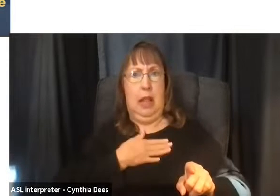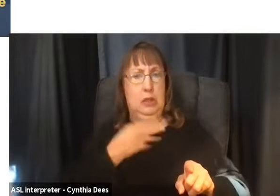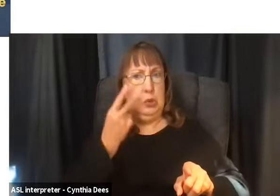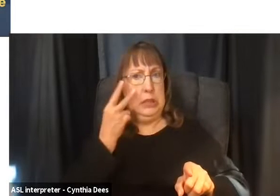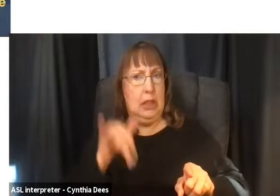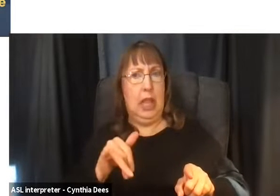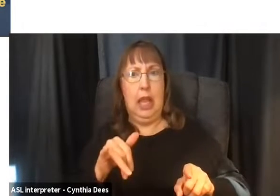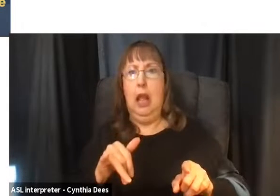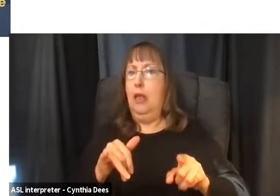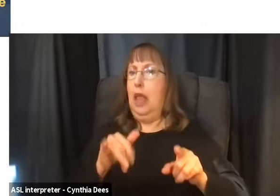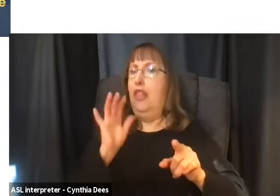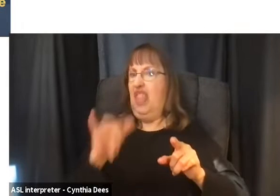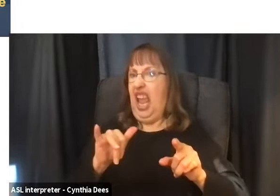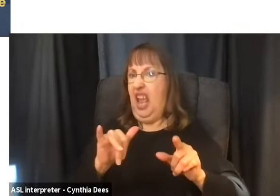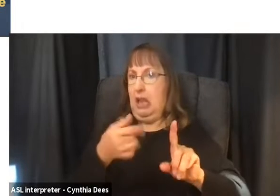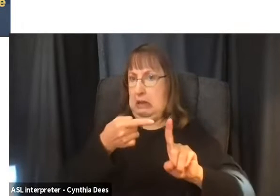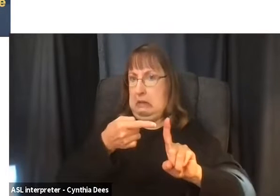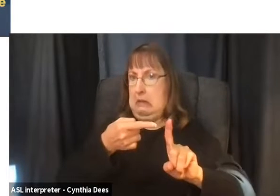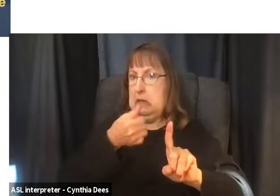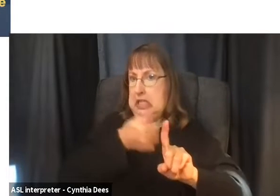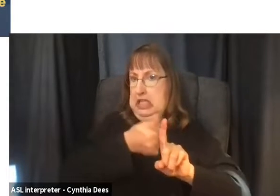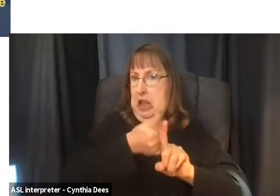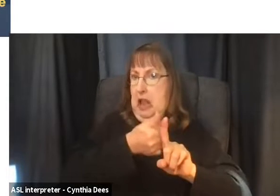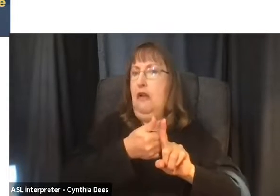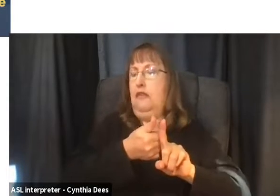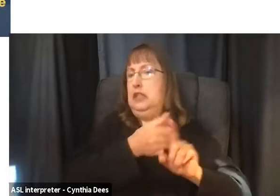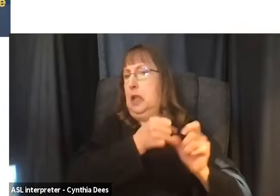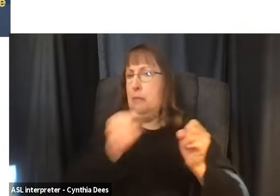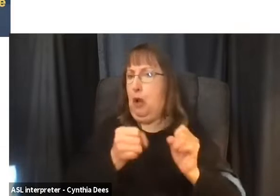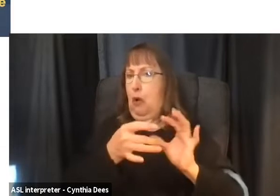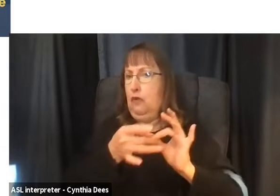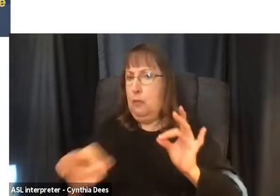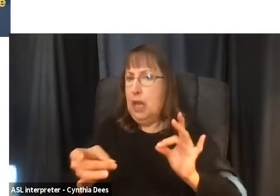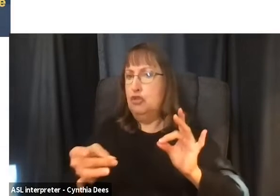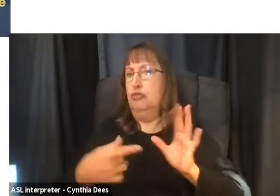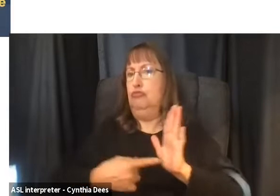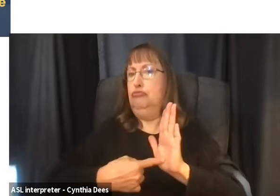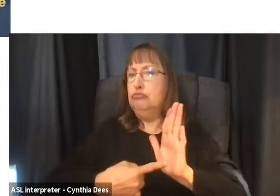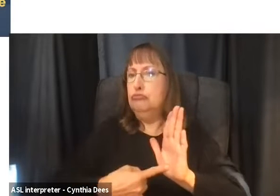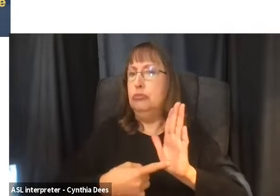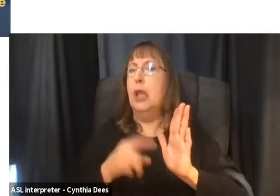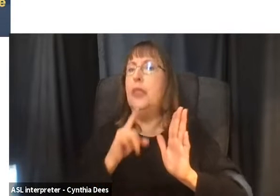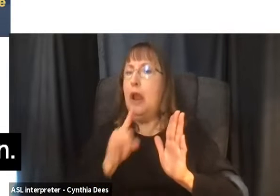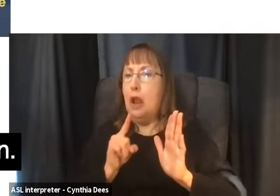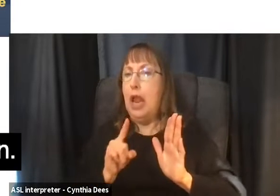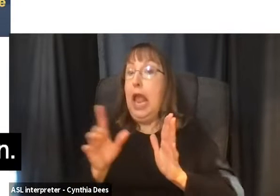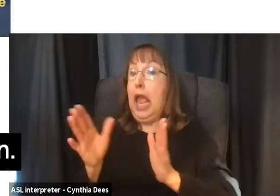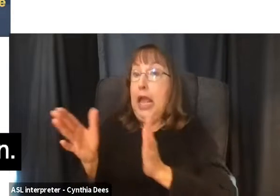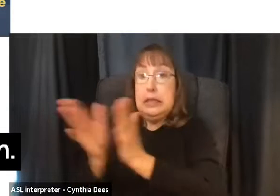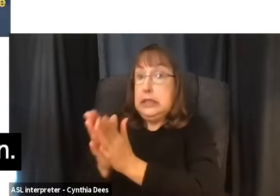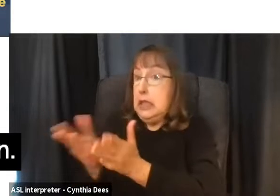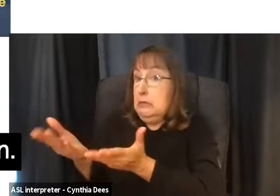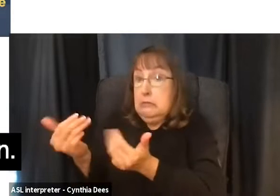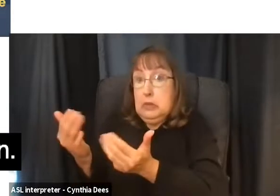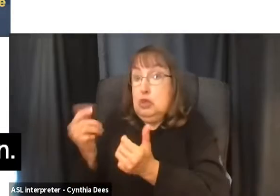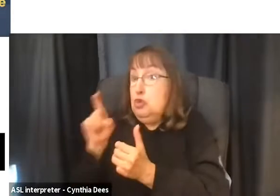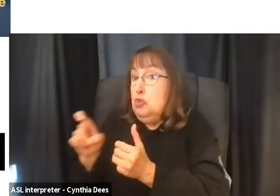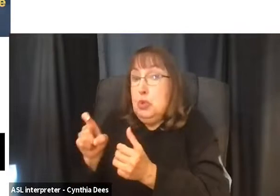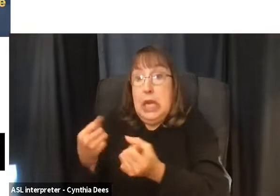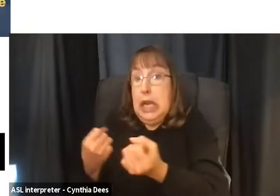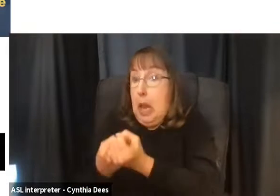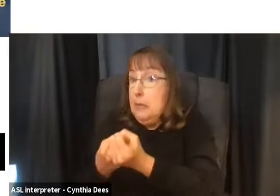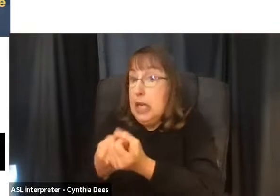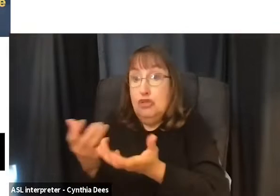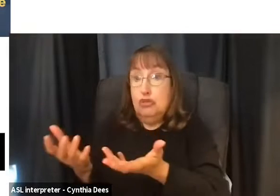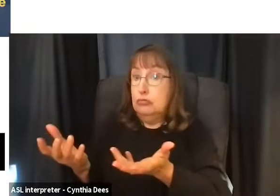what a powerful message that sends to anyone applying, that, wow, they're actually proactively asking if anyone needs an accommodation. And so